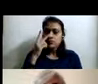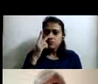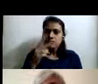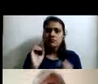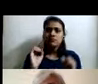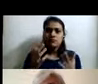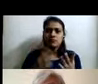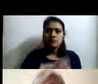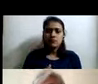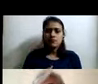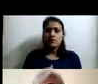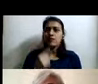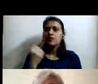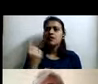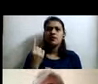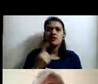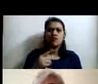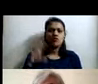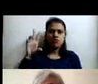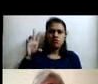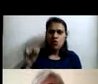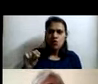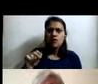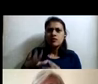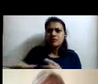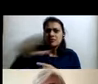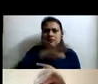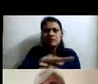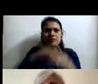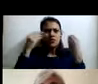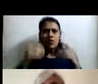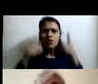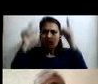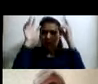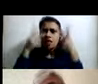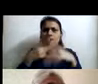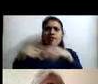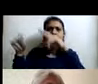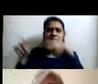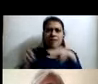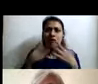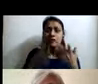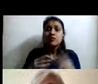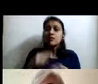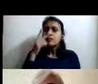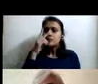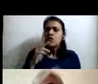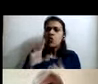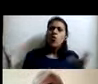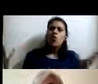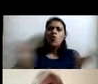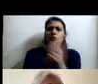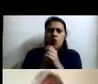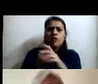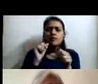not only as a refuge for disturbed forests around and for animals to come in, but also to look at north-south connectivity. We are starting to